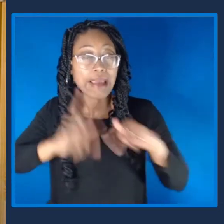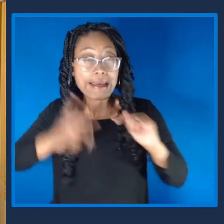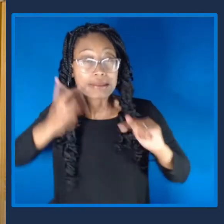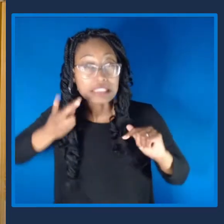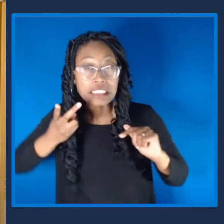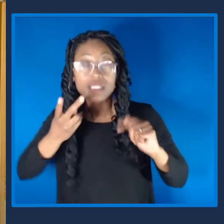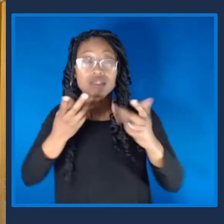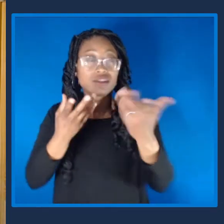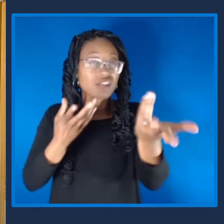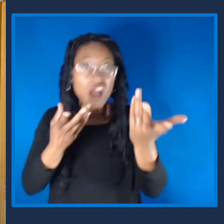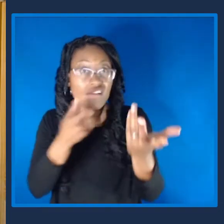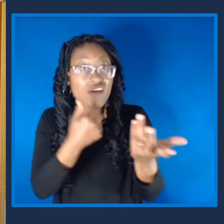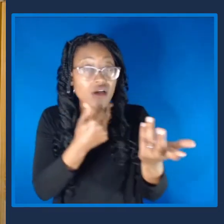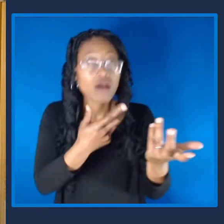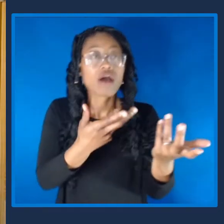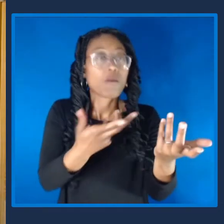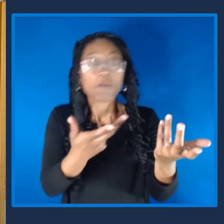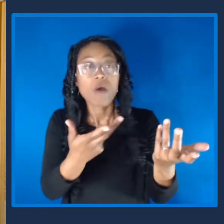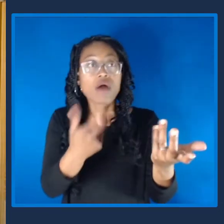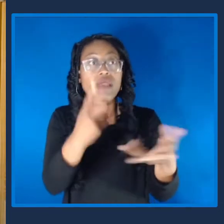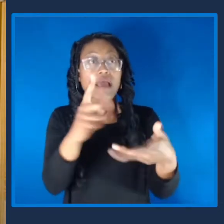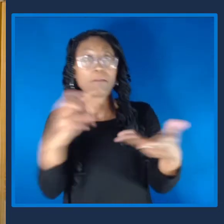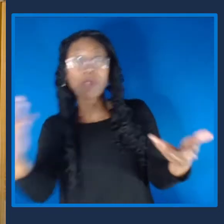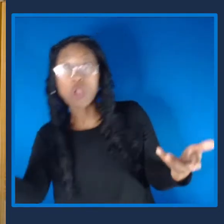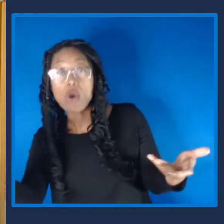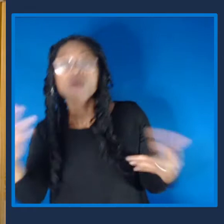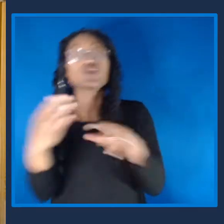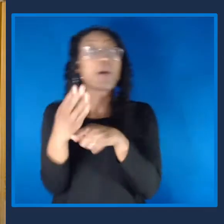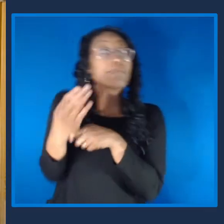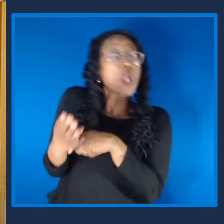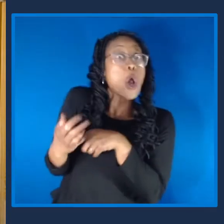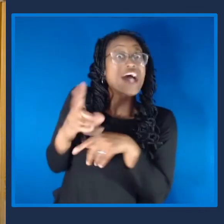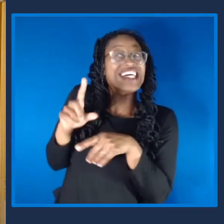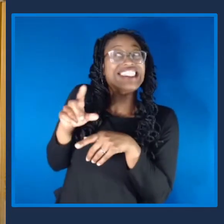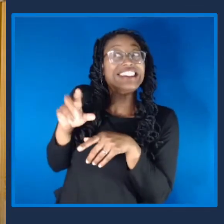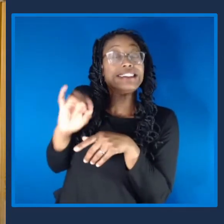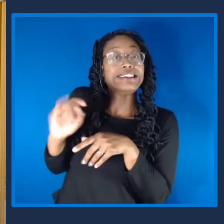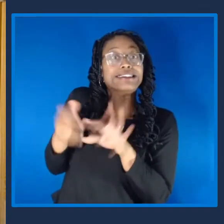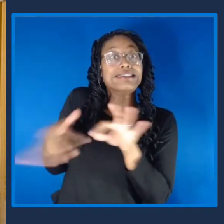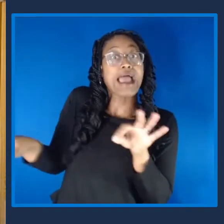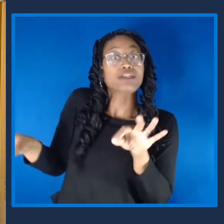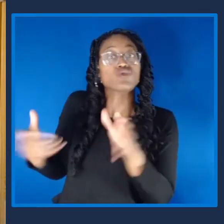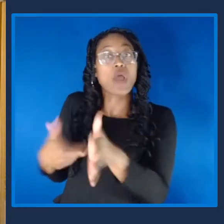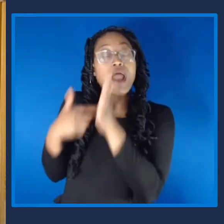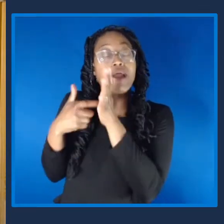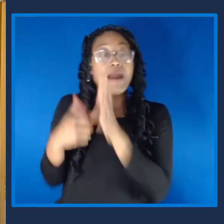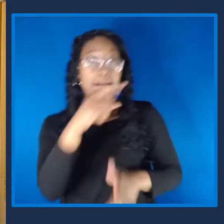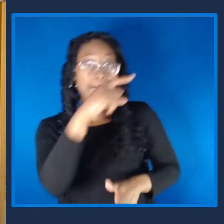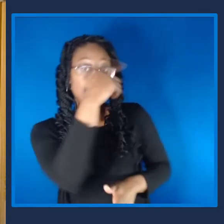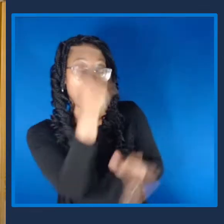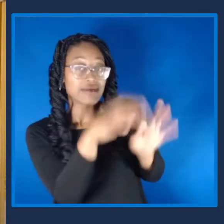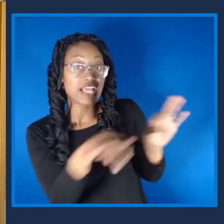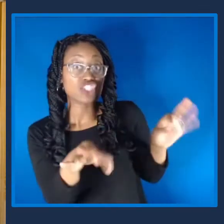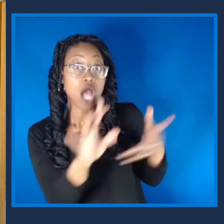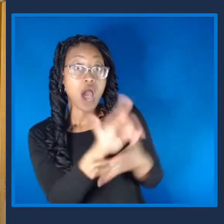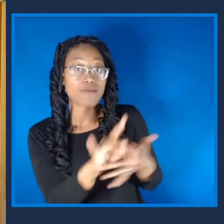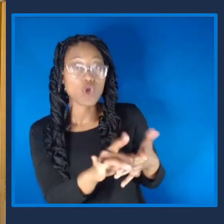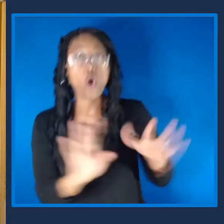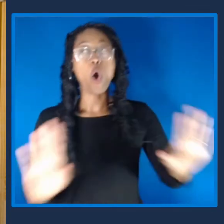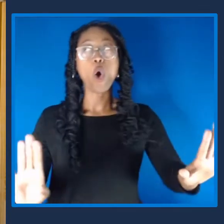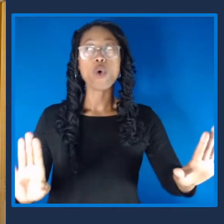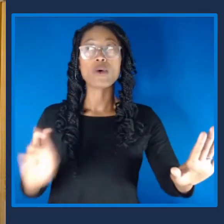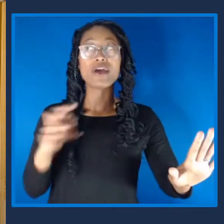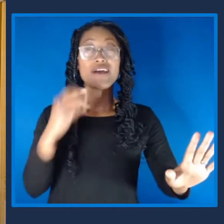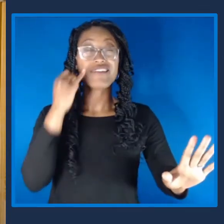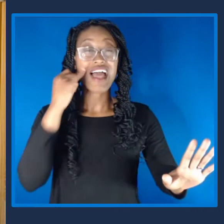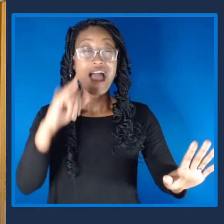version, it says blue text is required and black text is optional. Well, if I can't